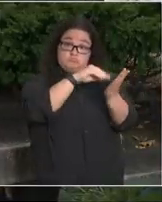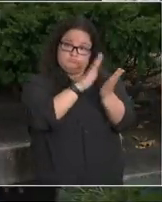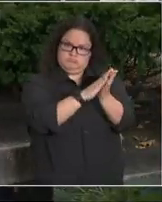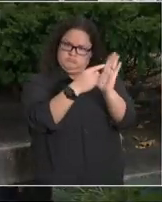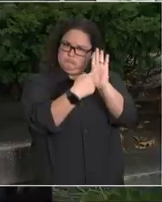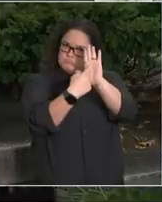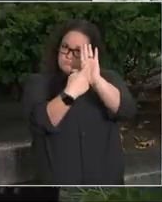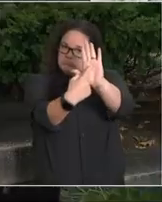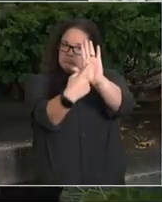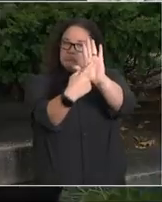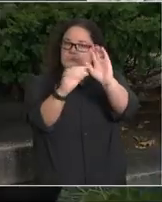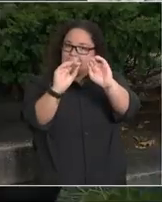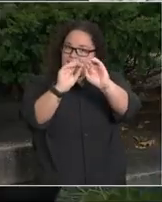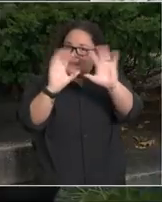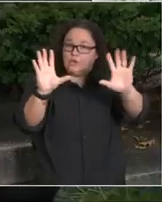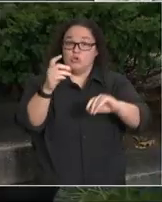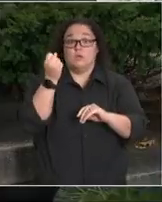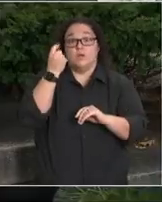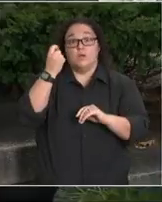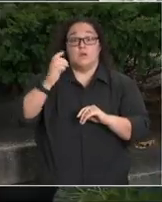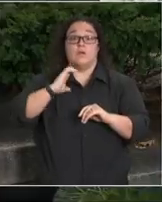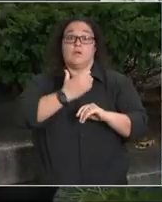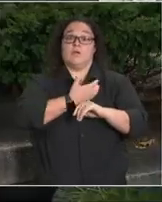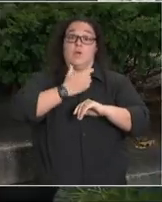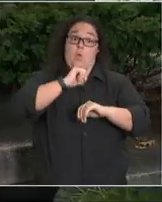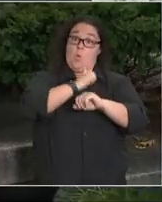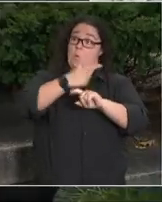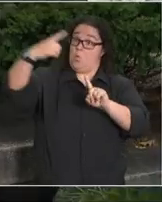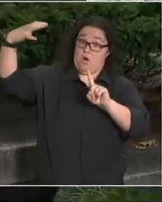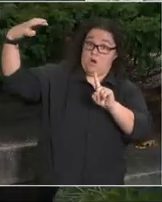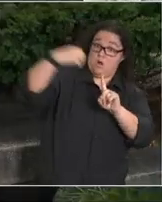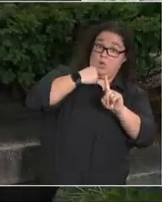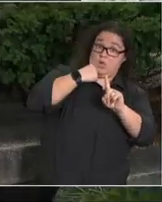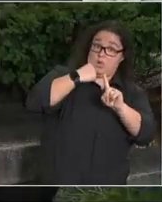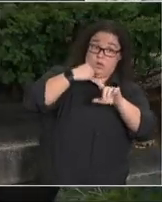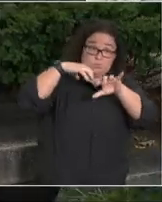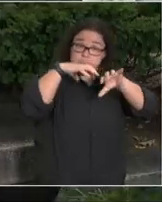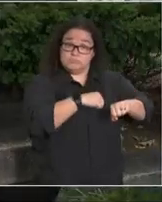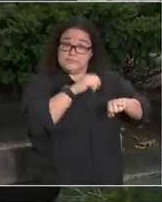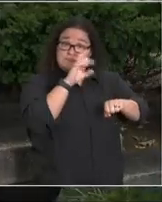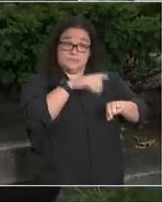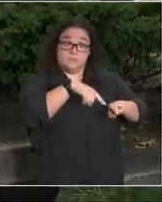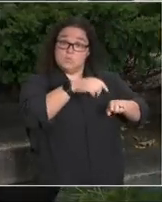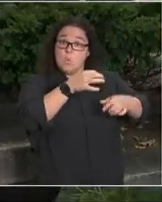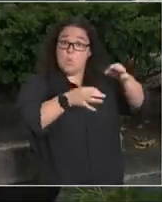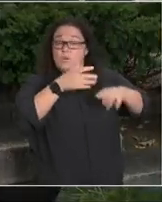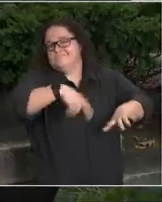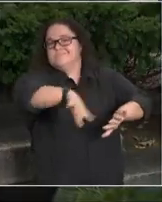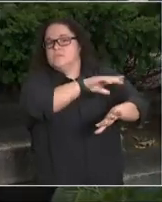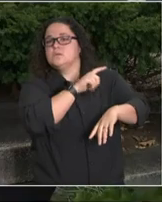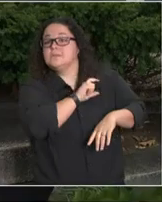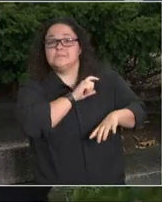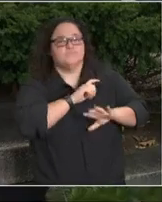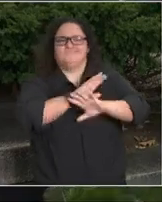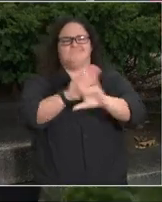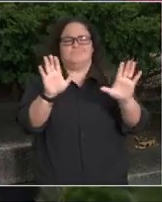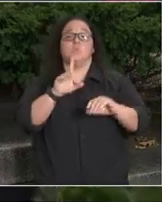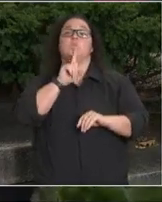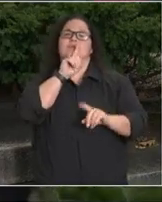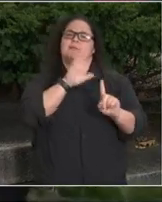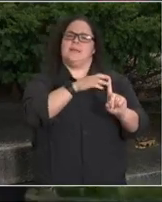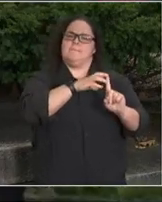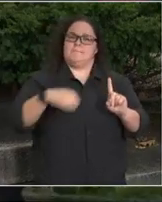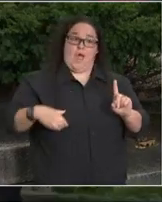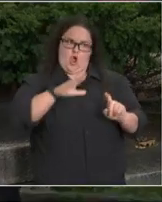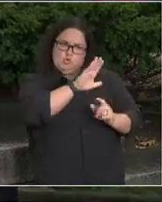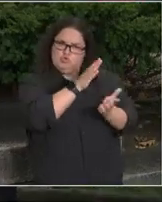appoint a chief of police sits squarely with the mayor, and that the right to control the local policing of our city sits with the mayor and the